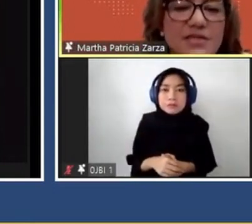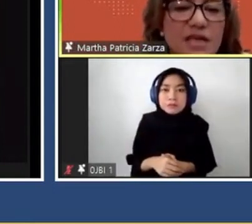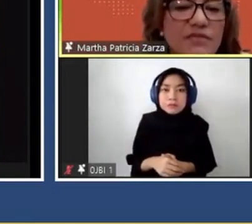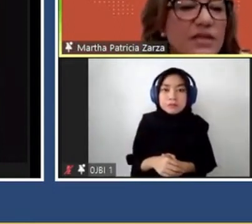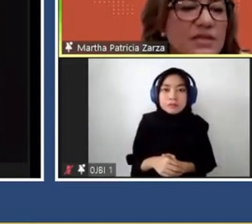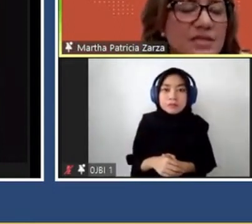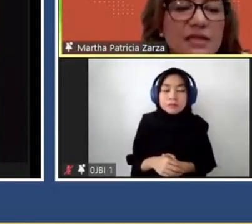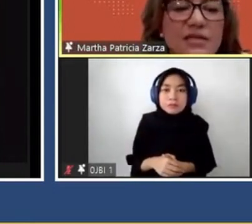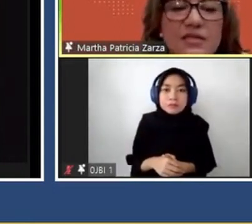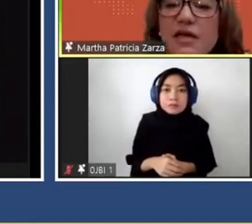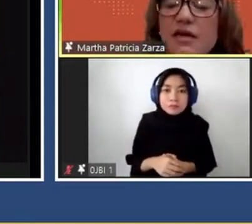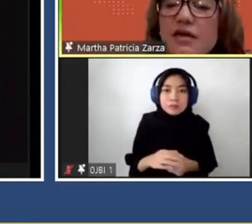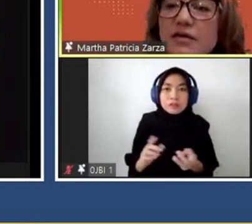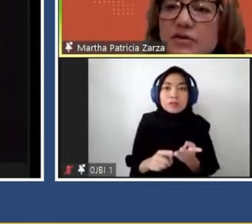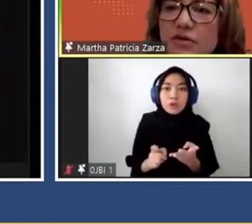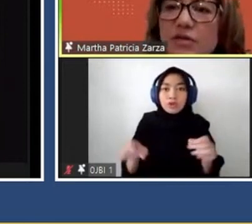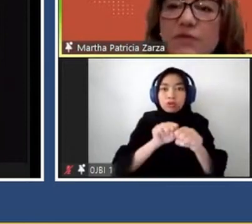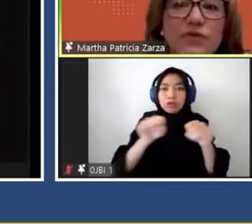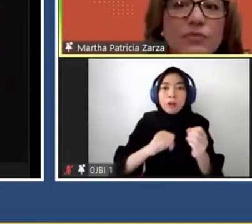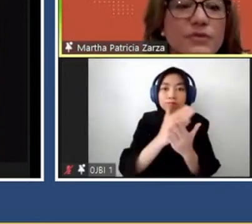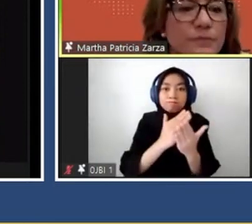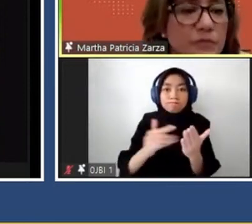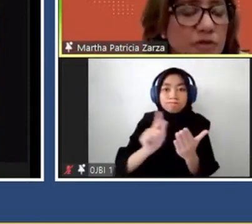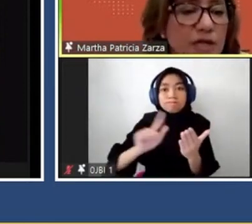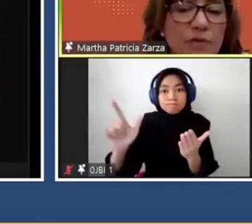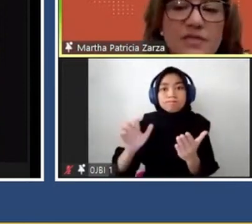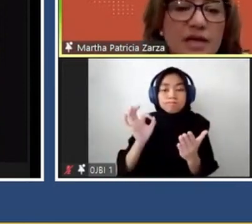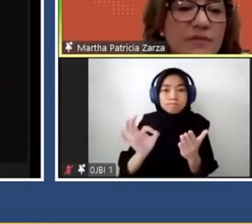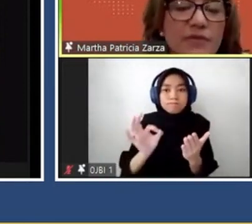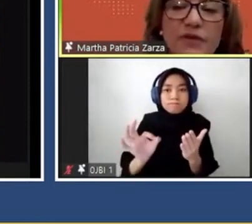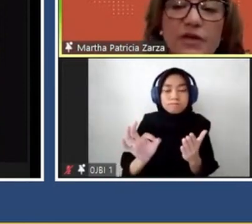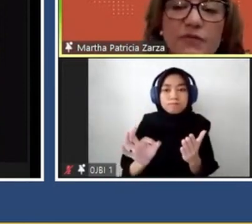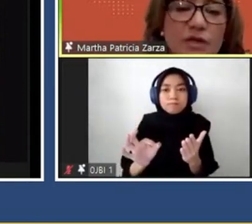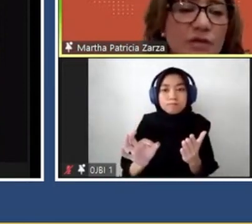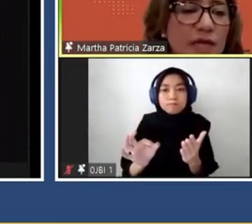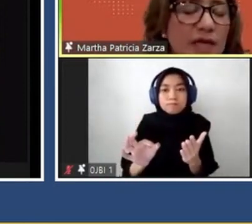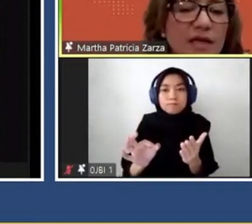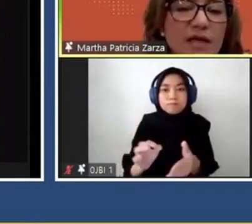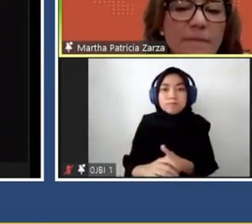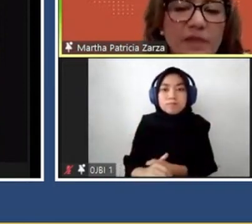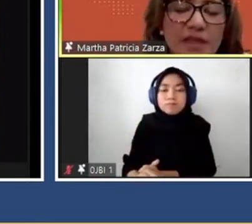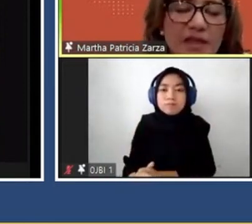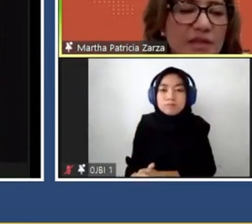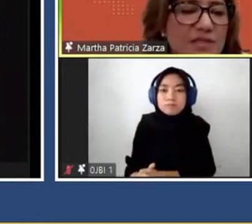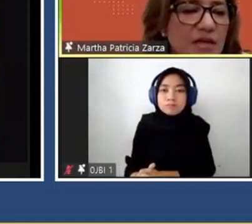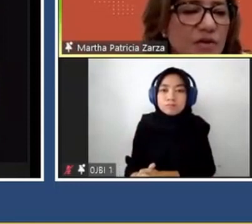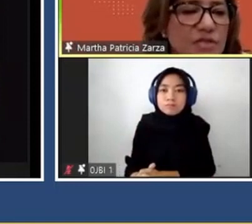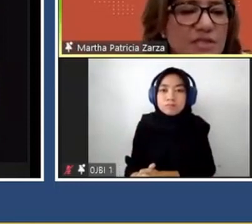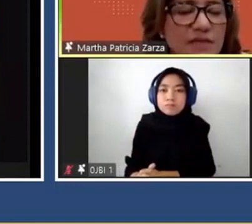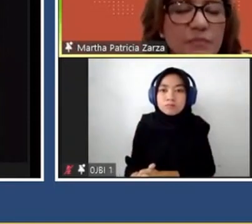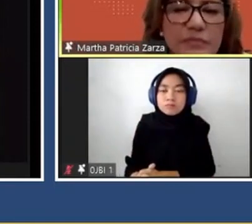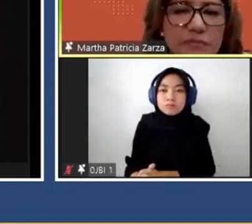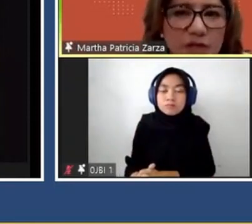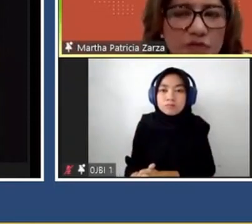standards, the safety standards, talking about fumes. So that was a very convenient thing. The things in